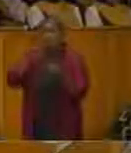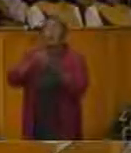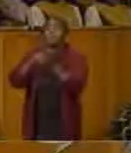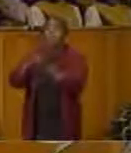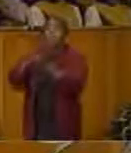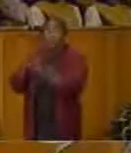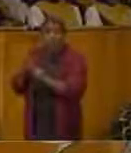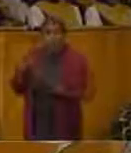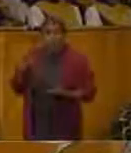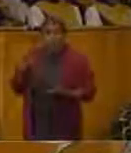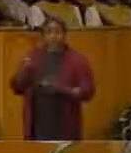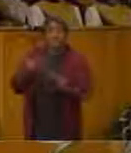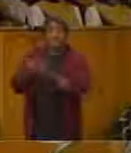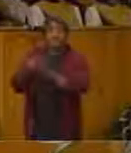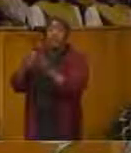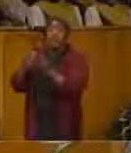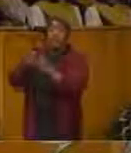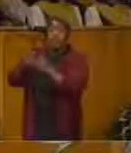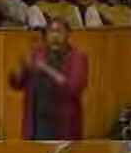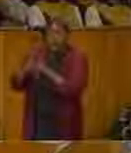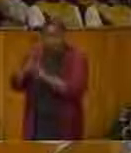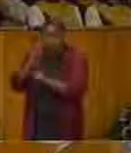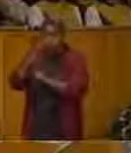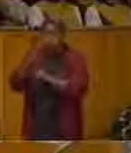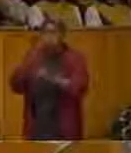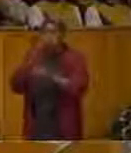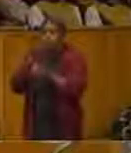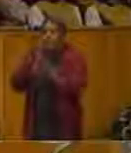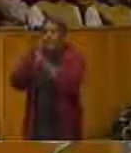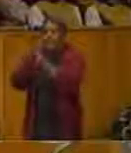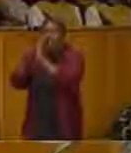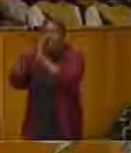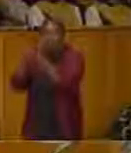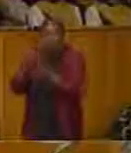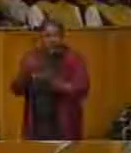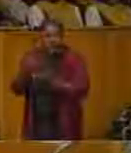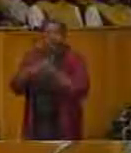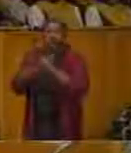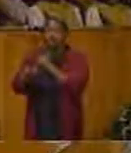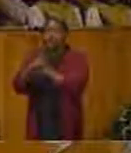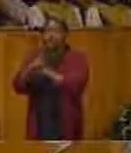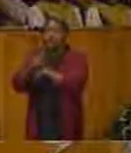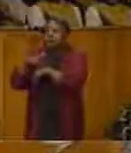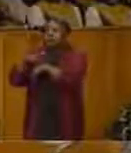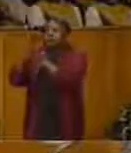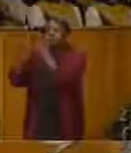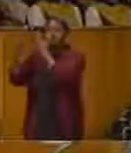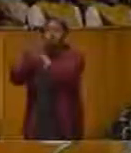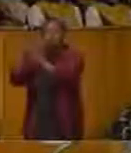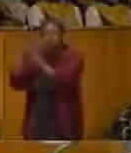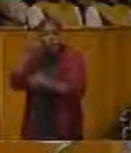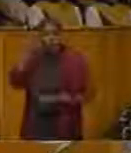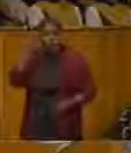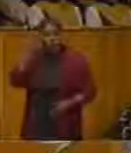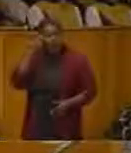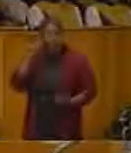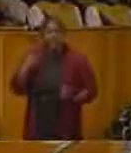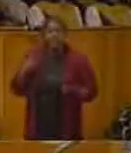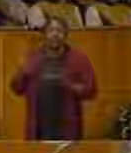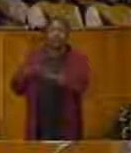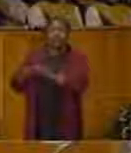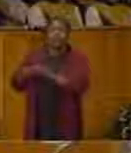millionaires would engage in illegalities and risk imprisonment just to have some